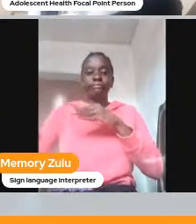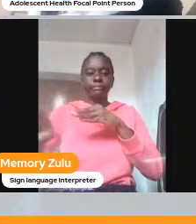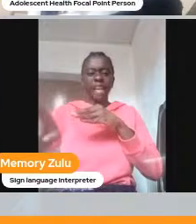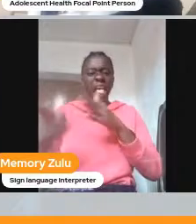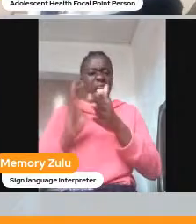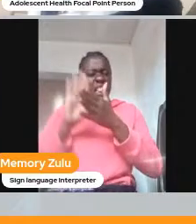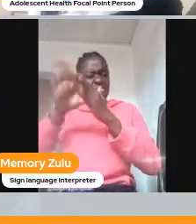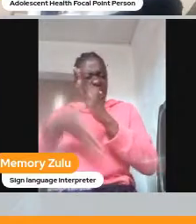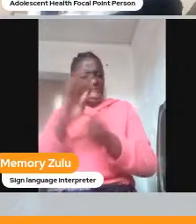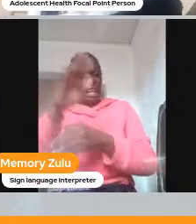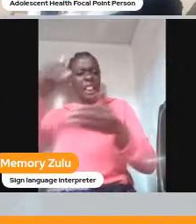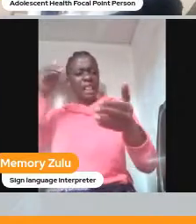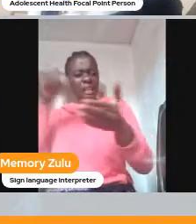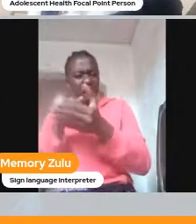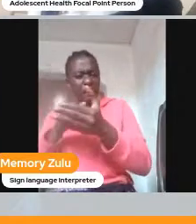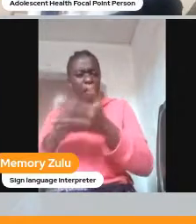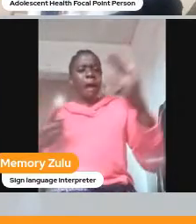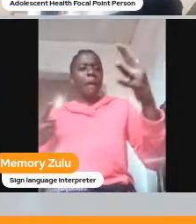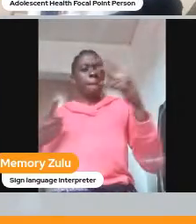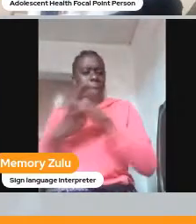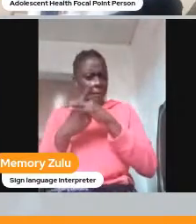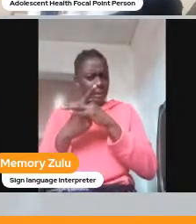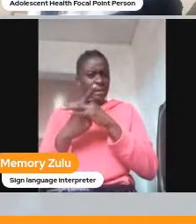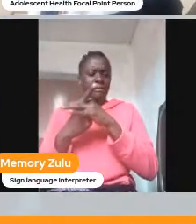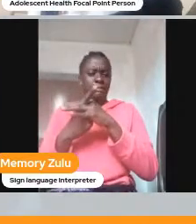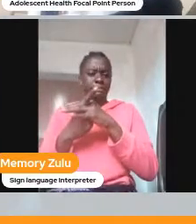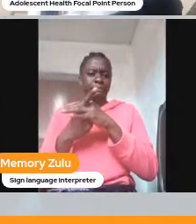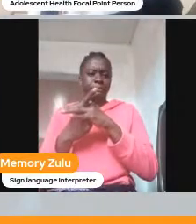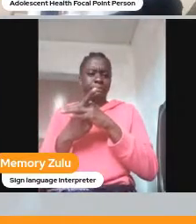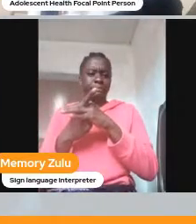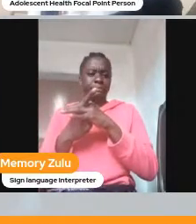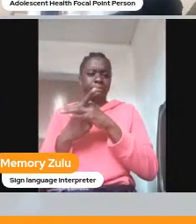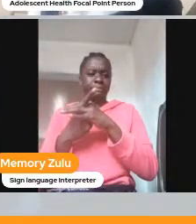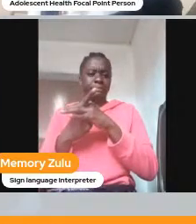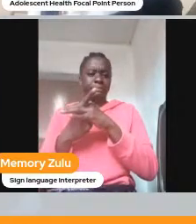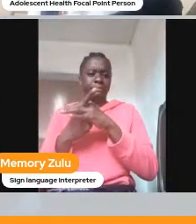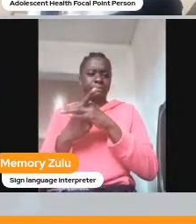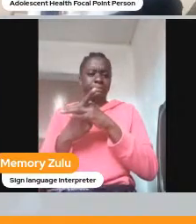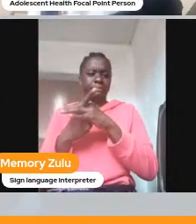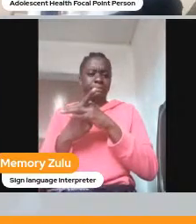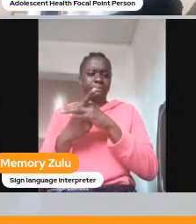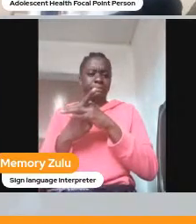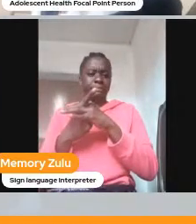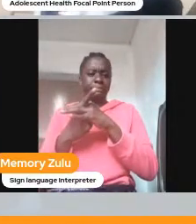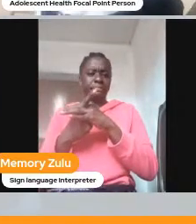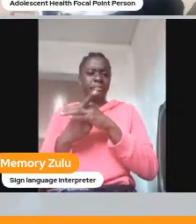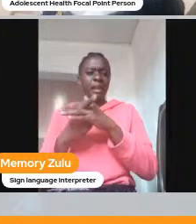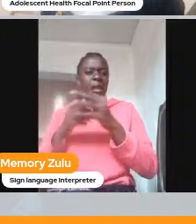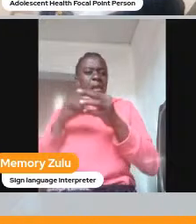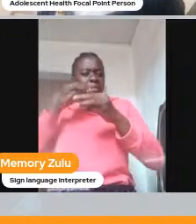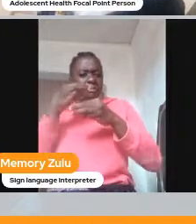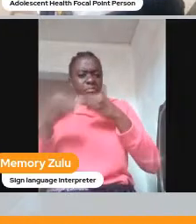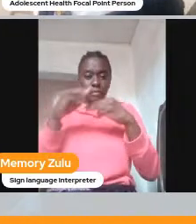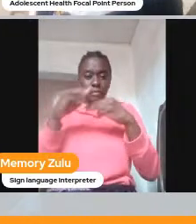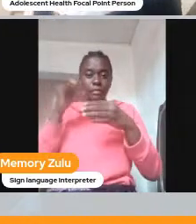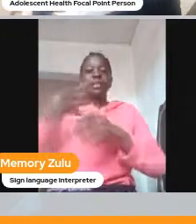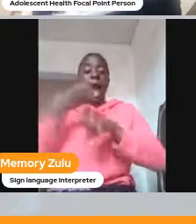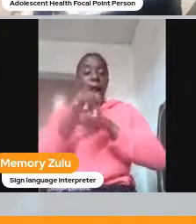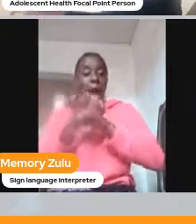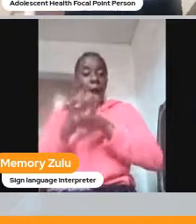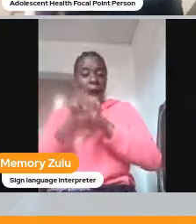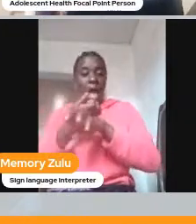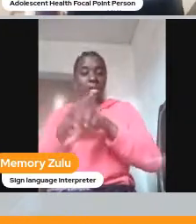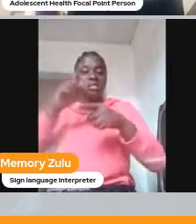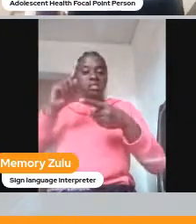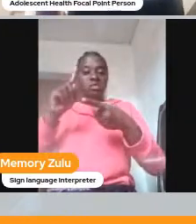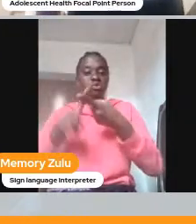So if you notice that, because as a person, you'll be able to know that, okay, why am I urinating? Why am I having this age of urinating? It's